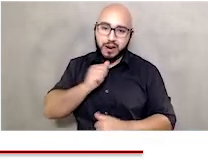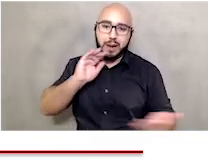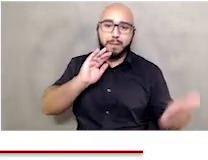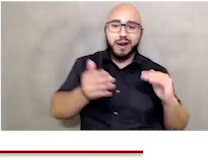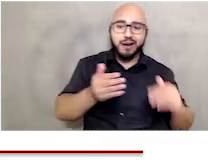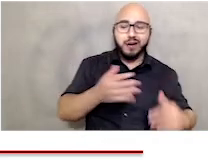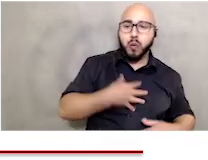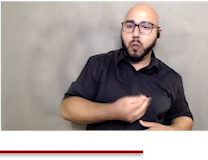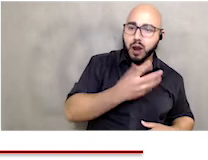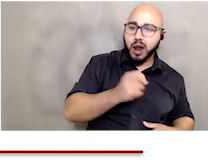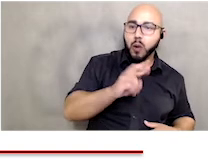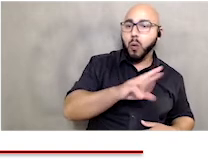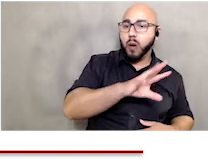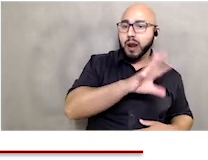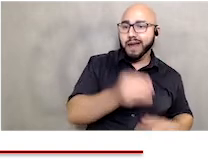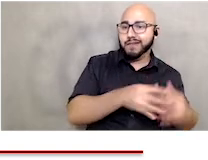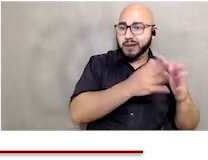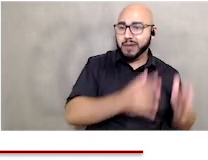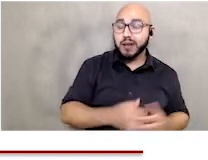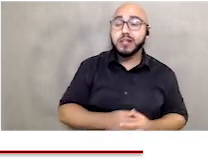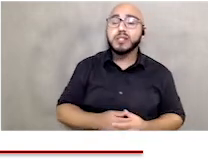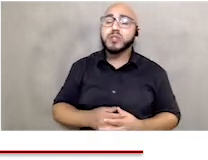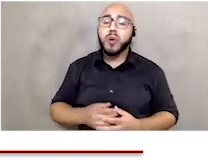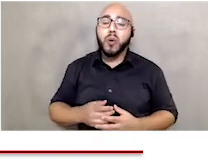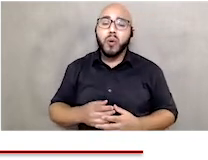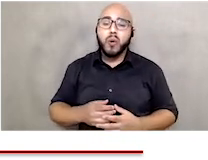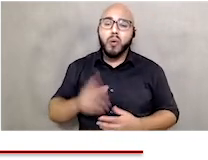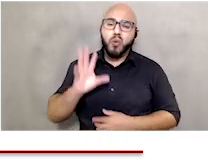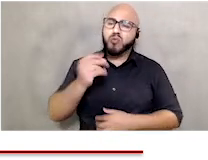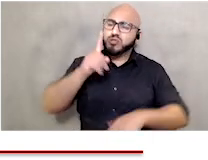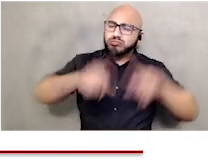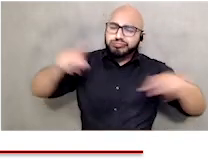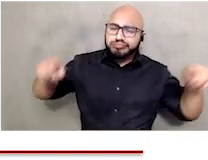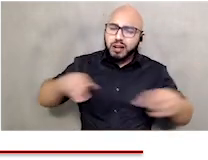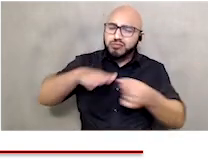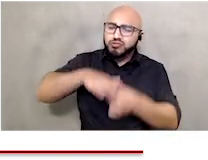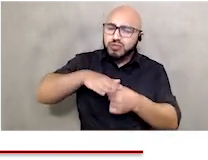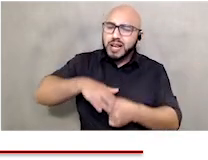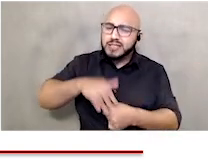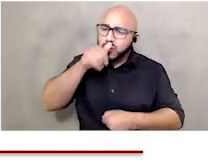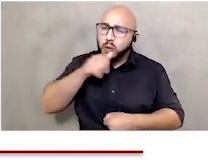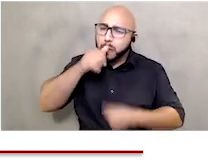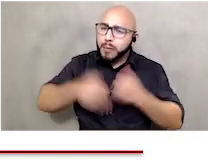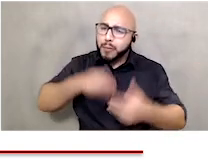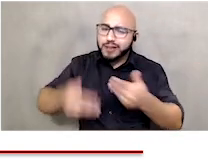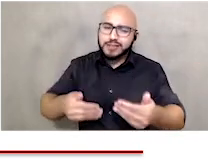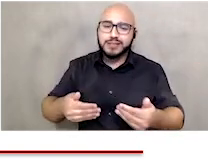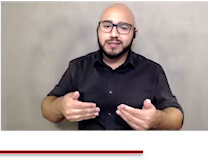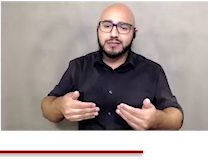So cultural variations on stress and the coping process indicate the existence of an